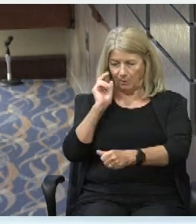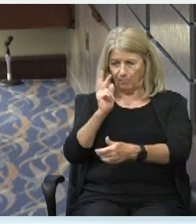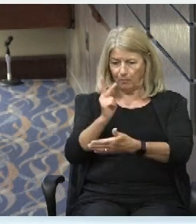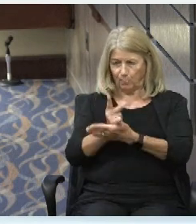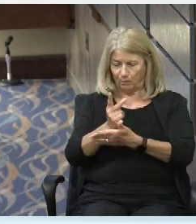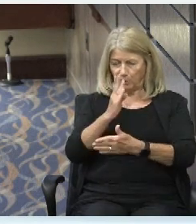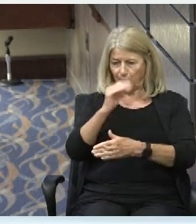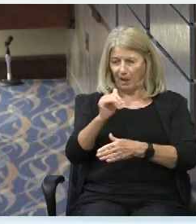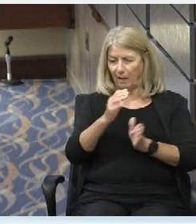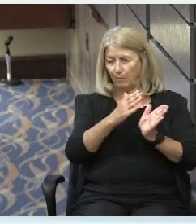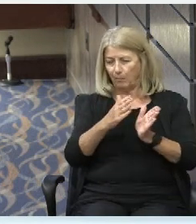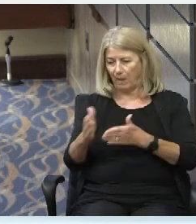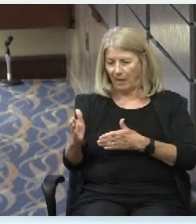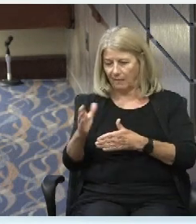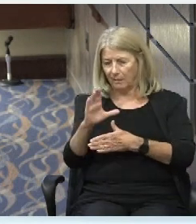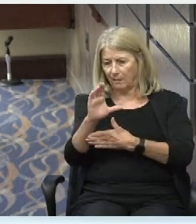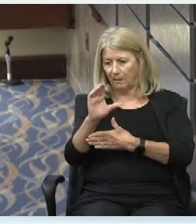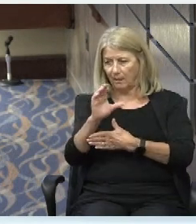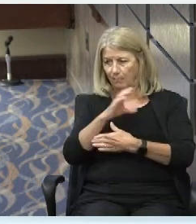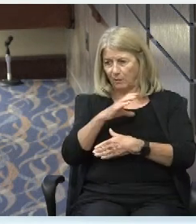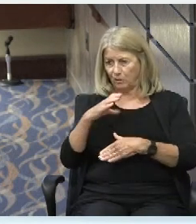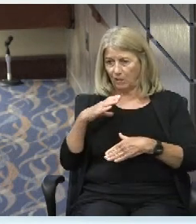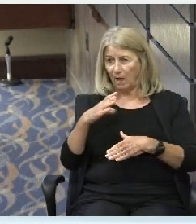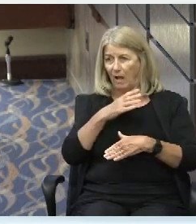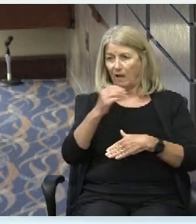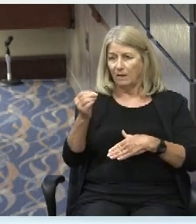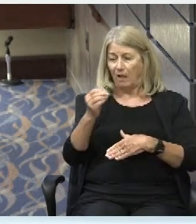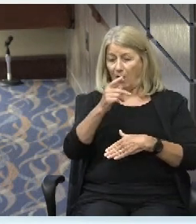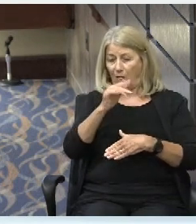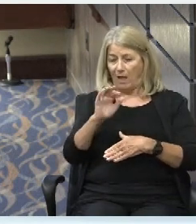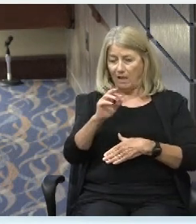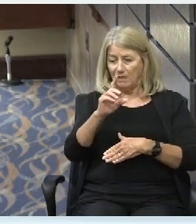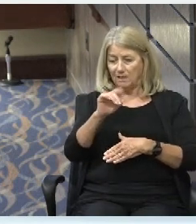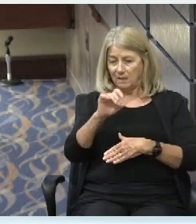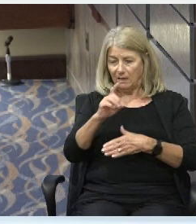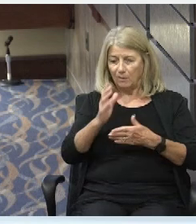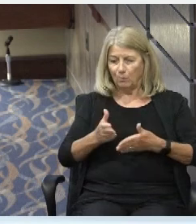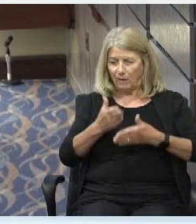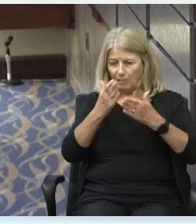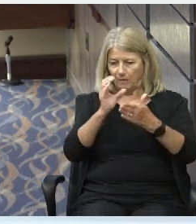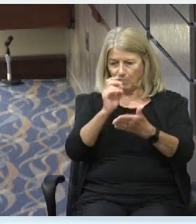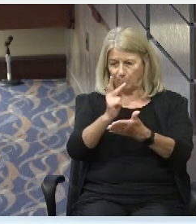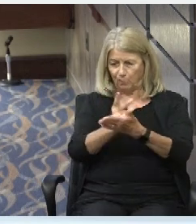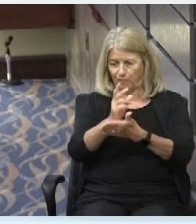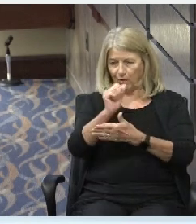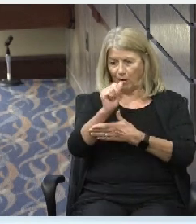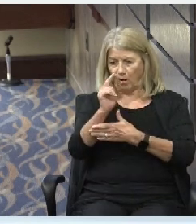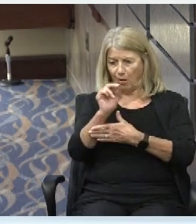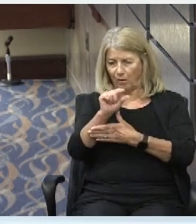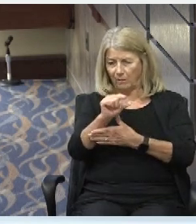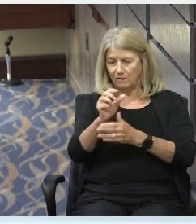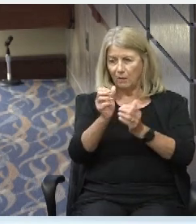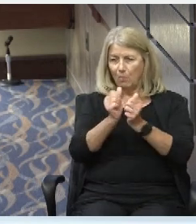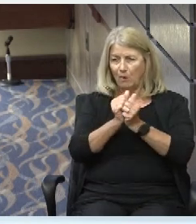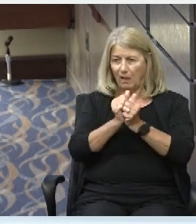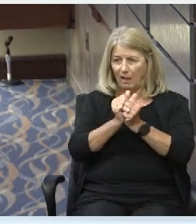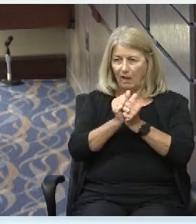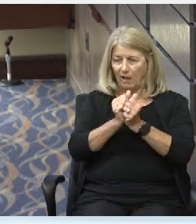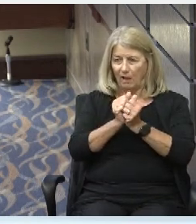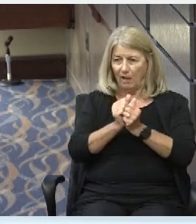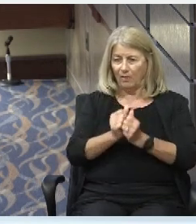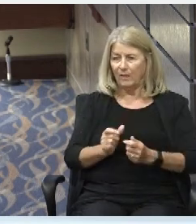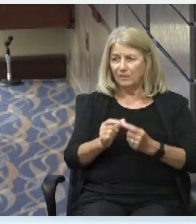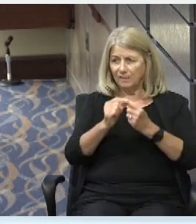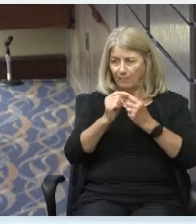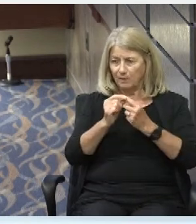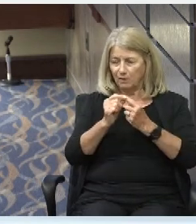Commission. The Plan Commission did recommend approval of this in August with conditions, and then